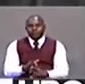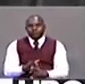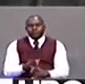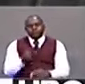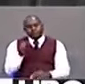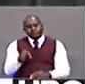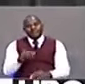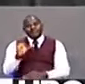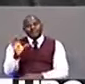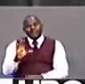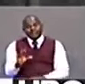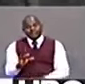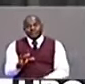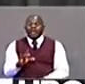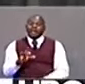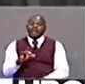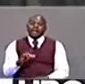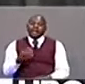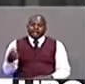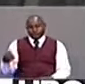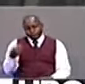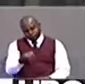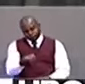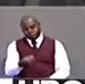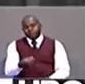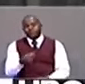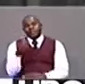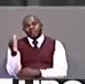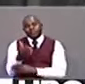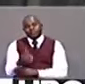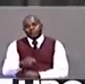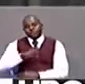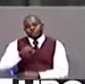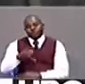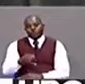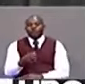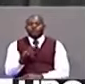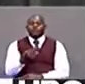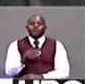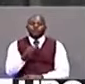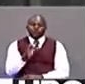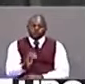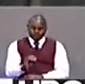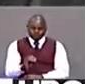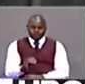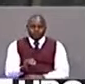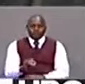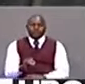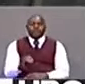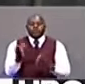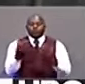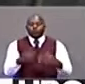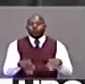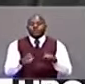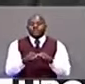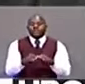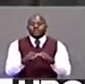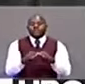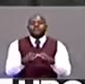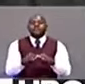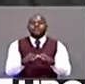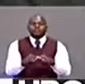this company, because I got to the ministry in January 2020. The consent agreement between